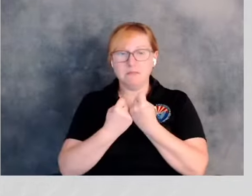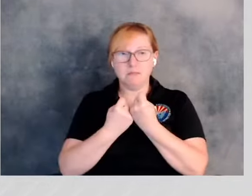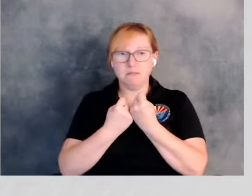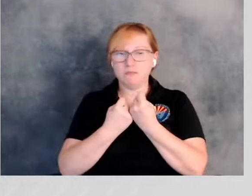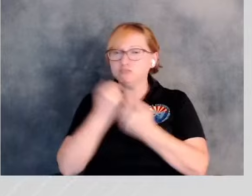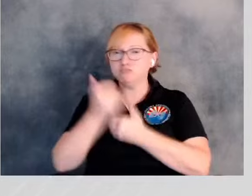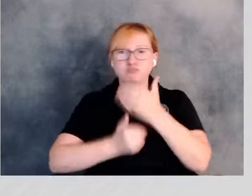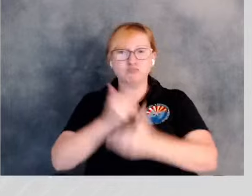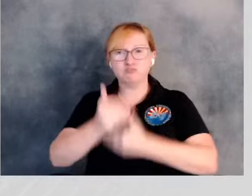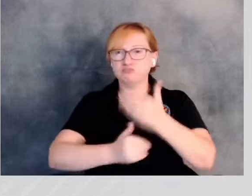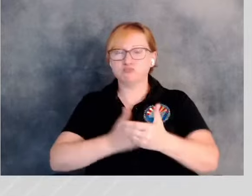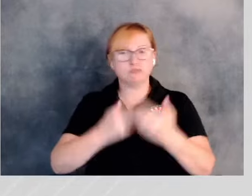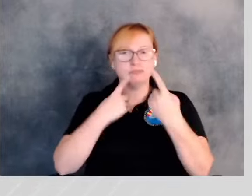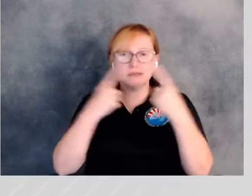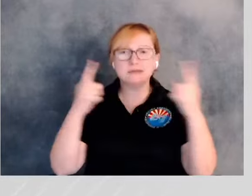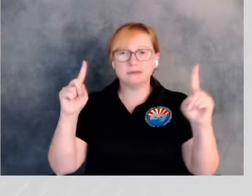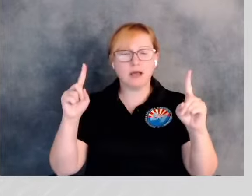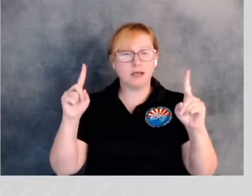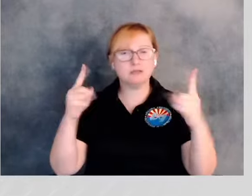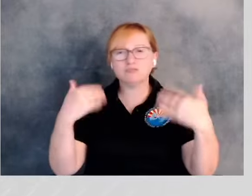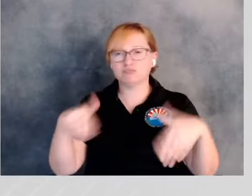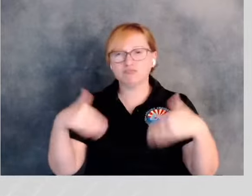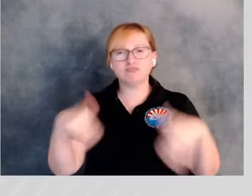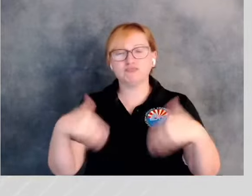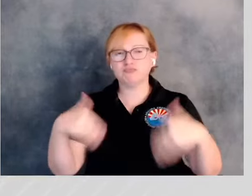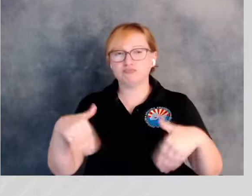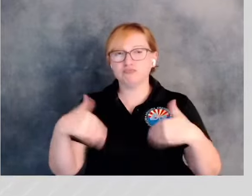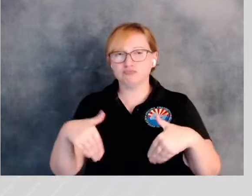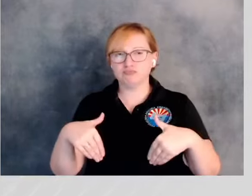and the energy and effort that's been put into making this a